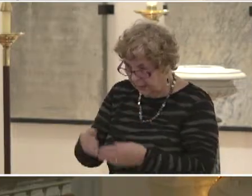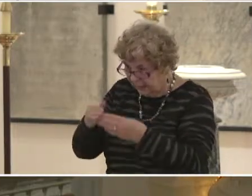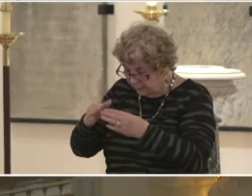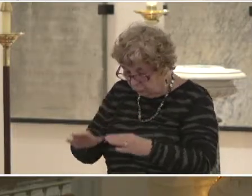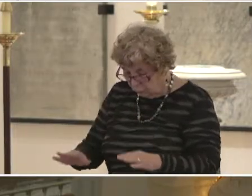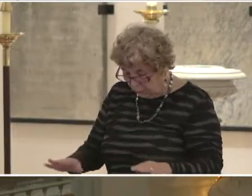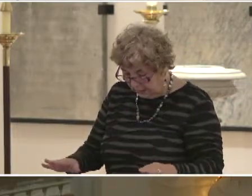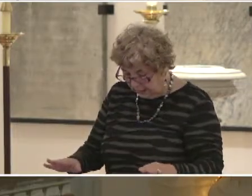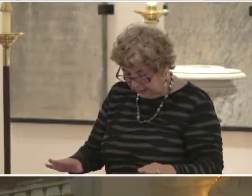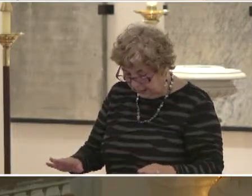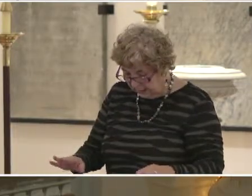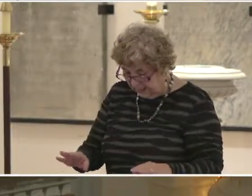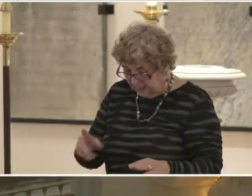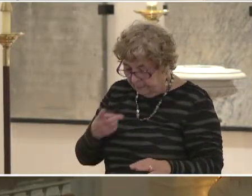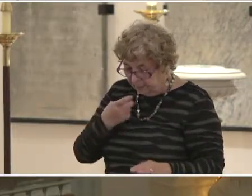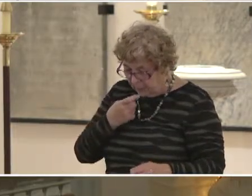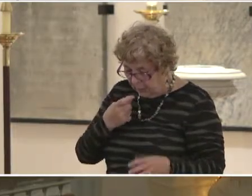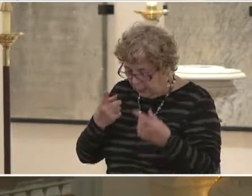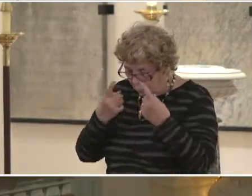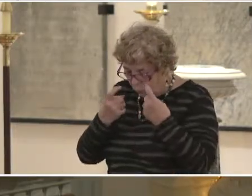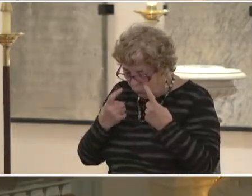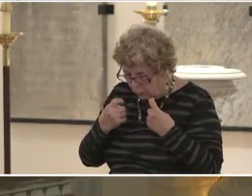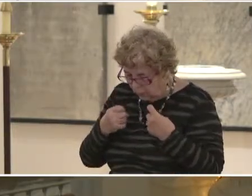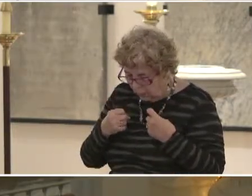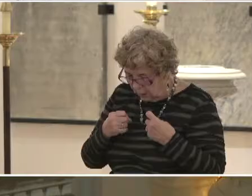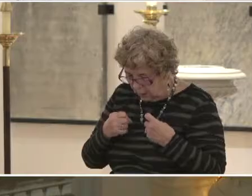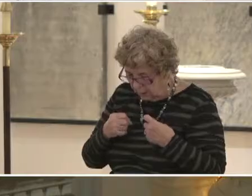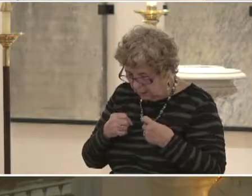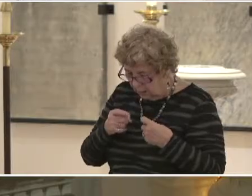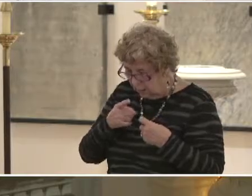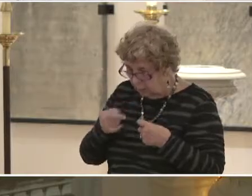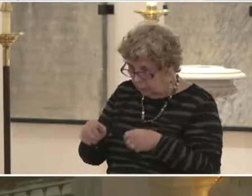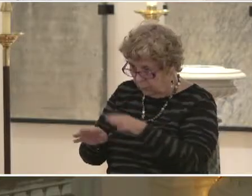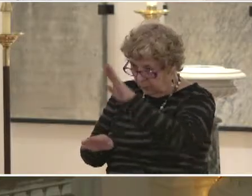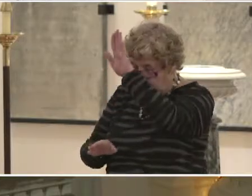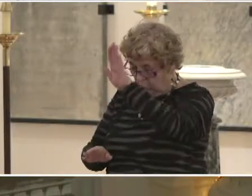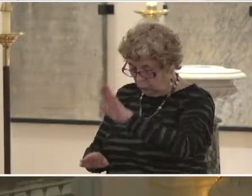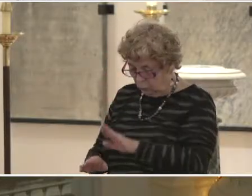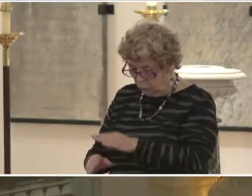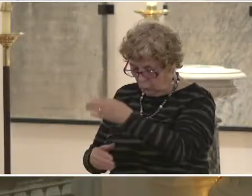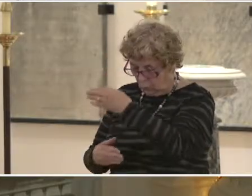Maybe it's a church member singing the hymns, even though the words